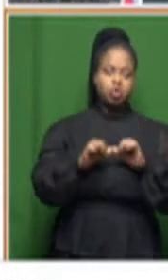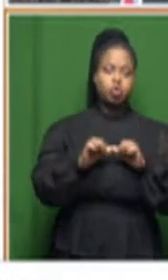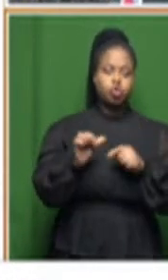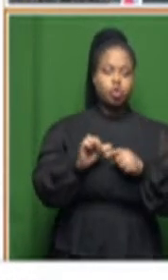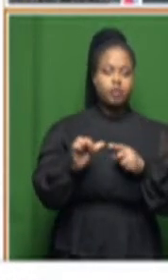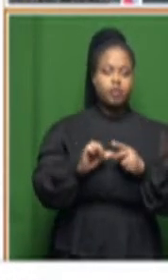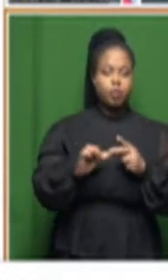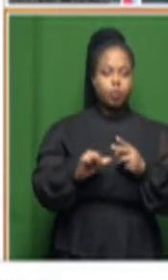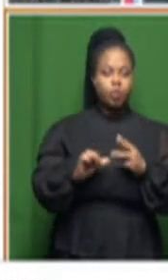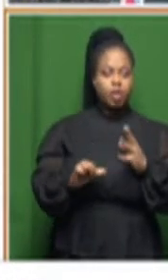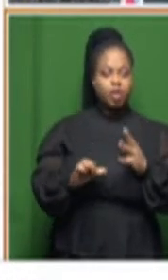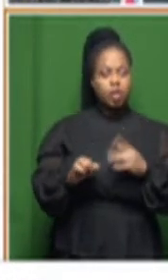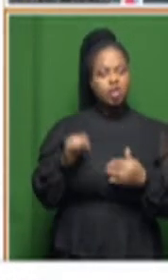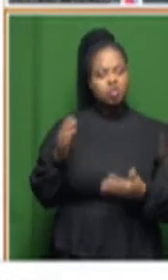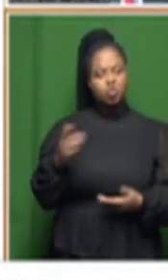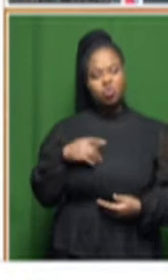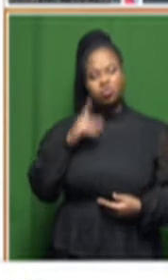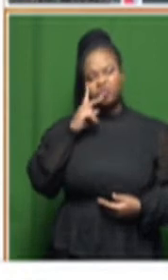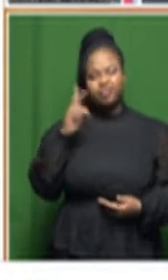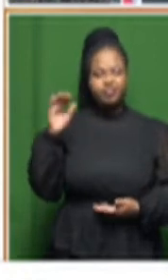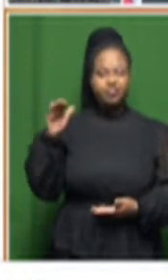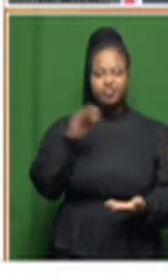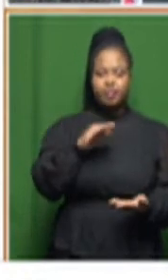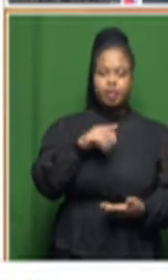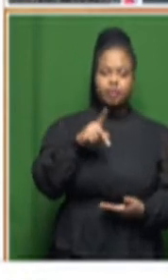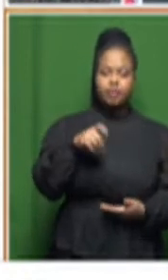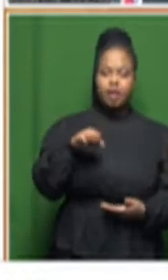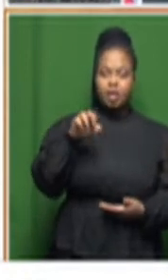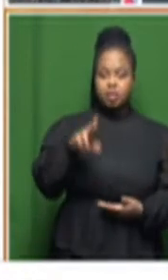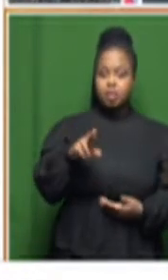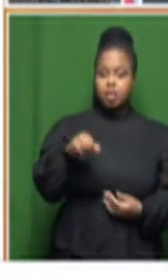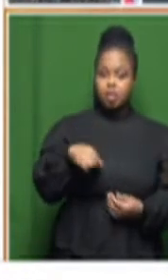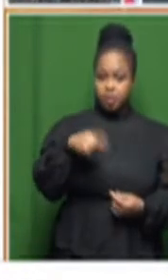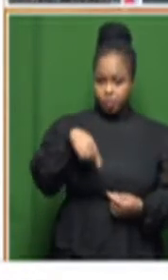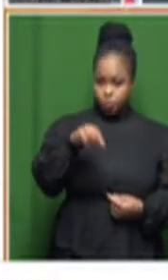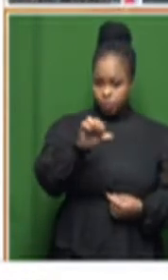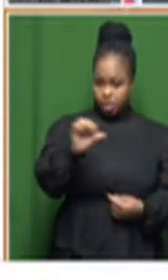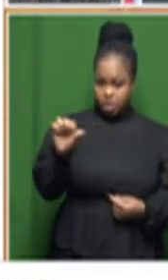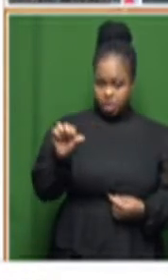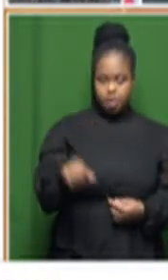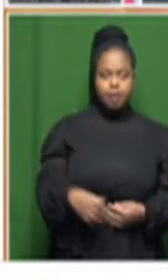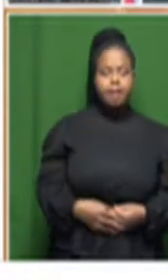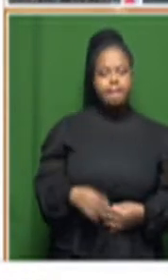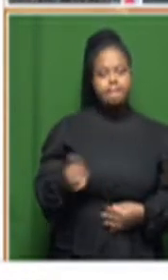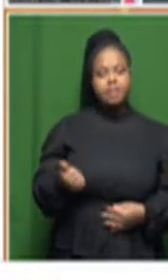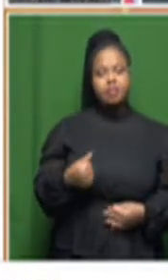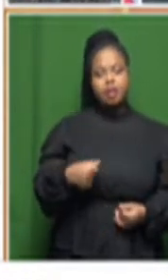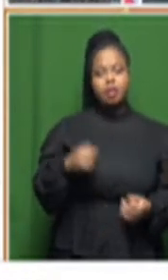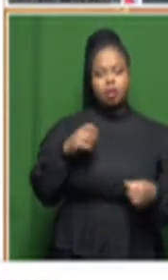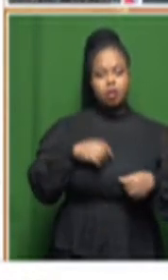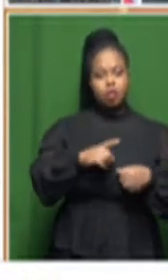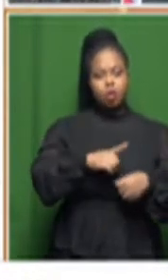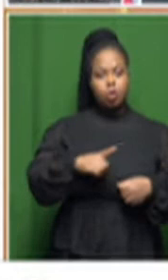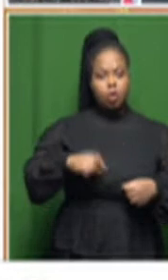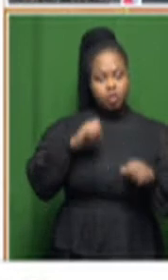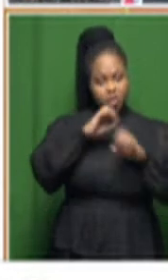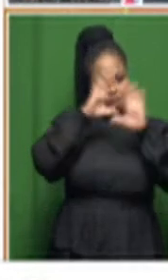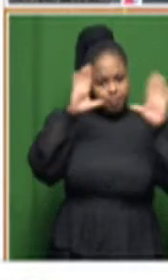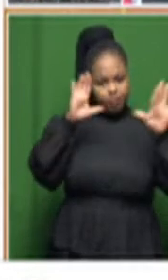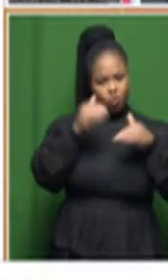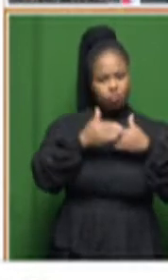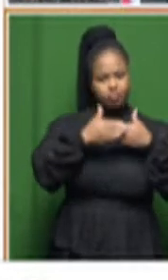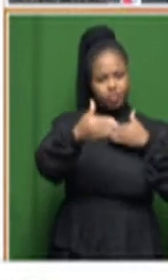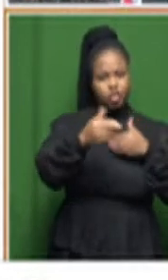weekly consignment arriving of the Pfizer vaccine in the weeks ahead. And then we have a longer-term vision of the last quarter with